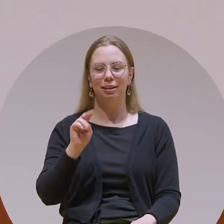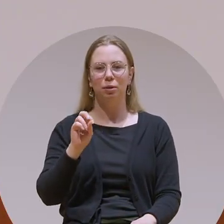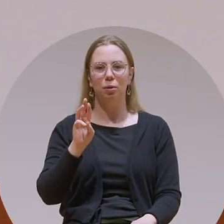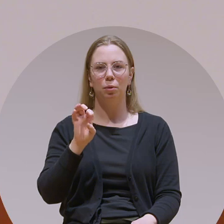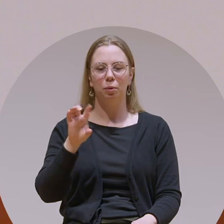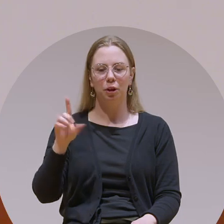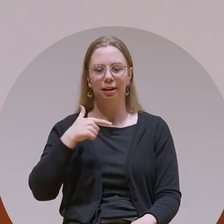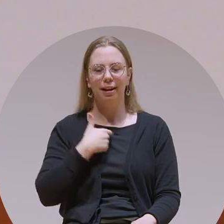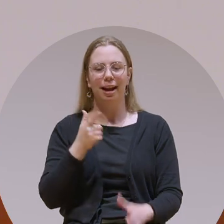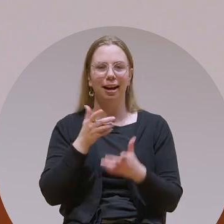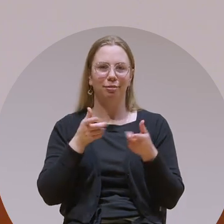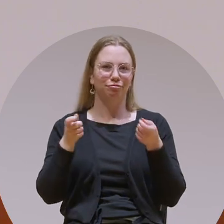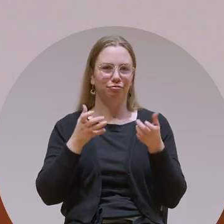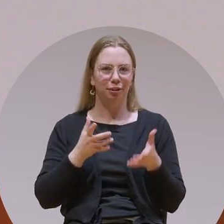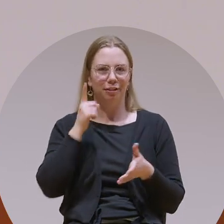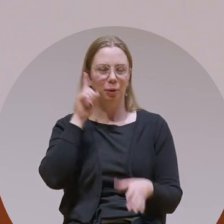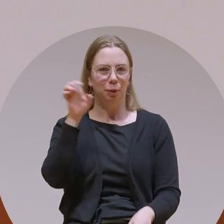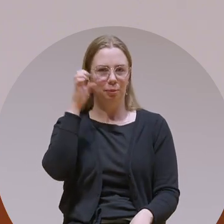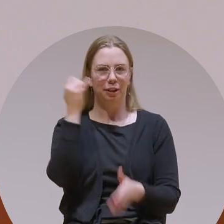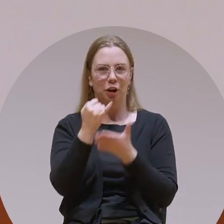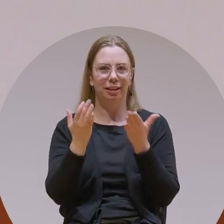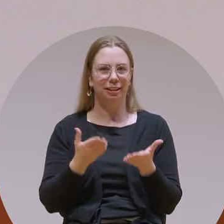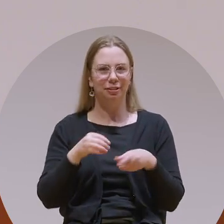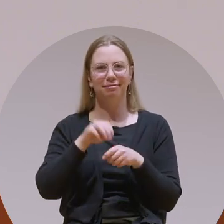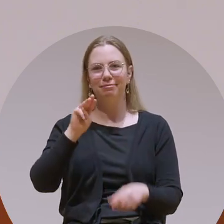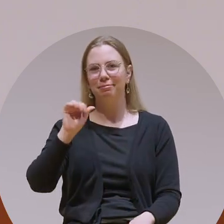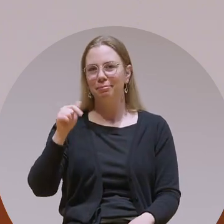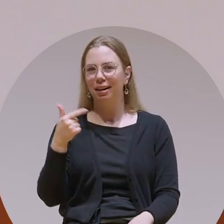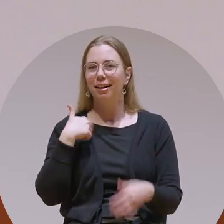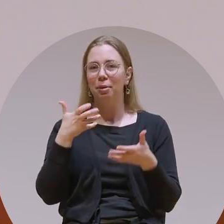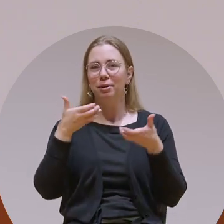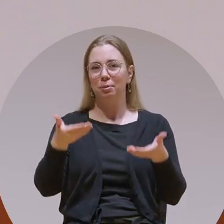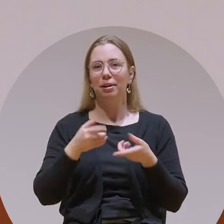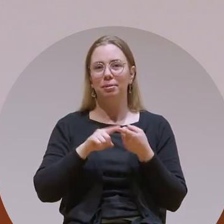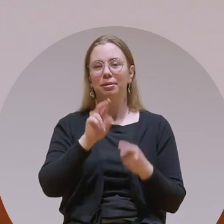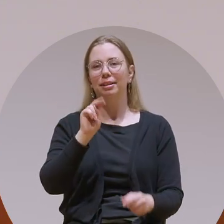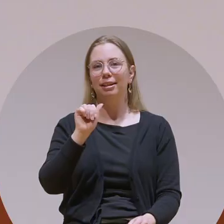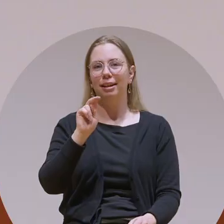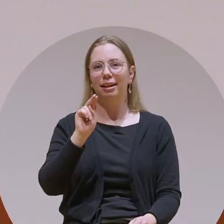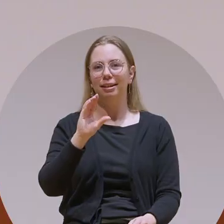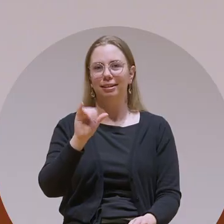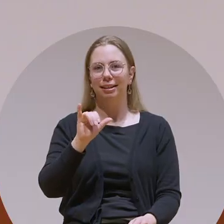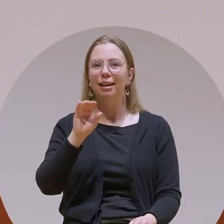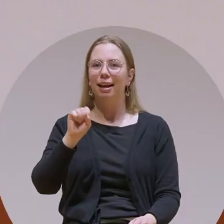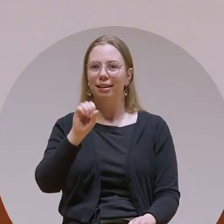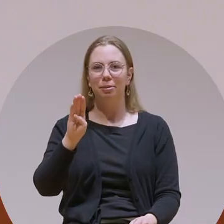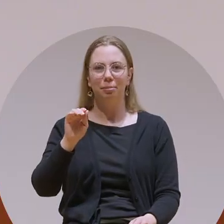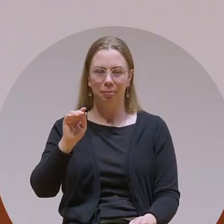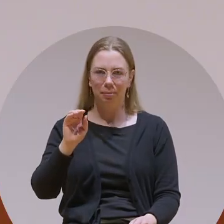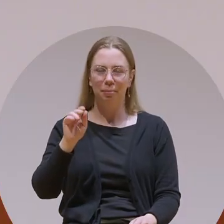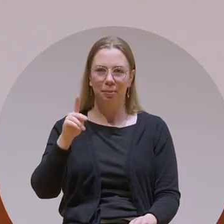here at the Memorial Art Gallery. And I want to welcome you to the Nancy S. and Peter O. Brown Guest Lectureship in the Art